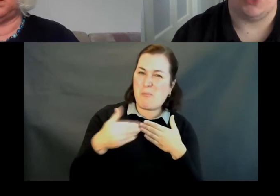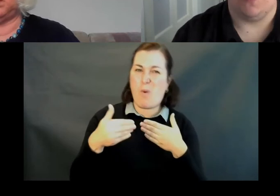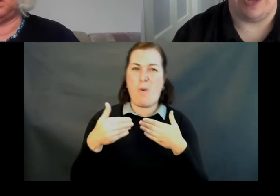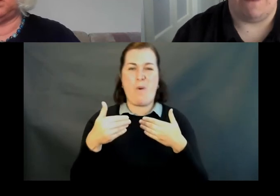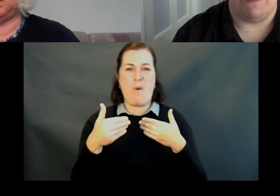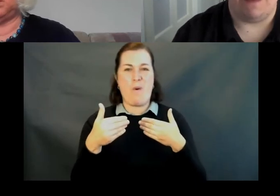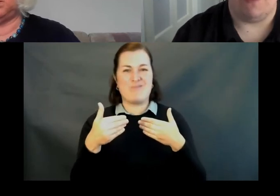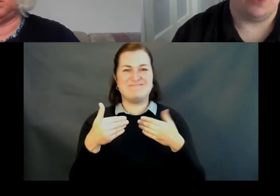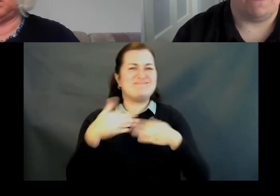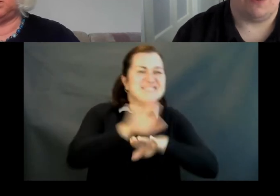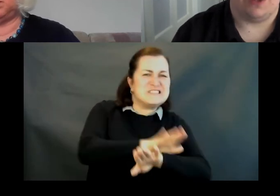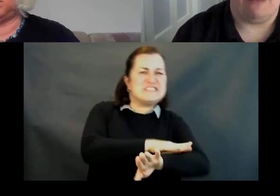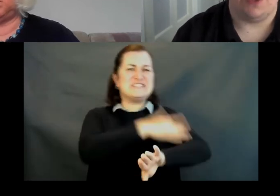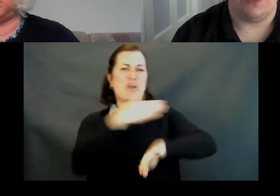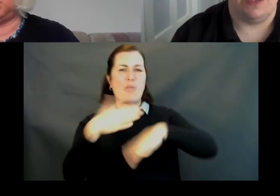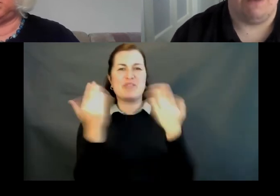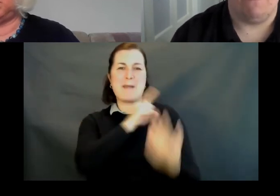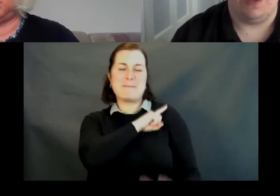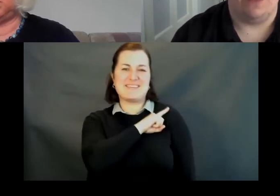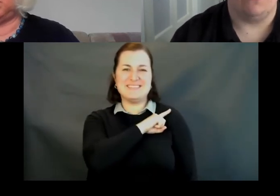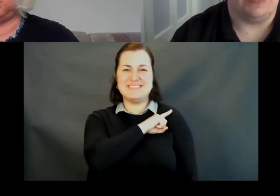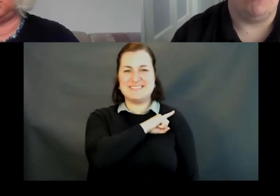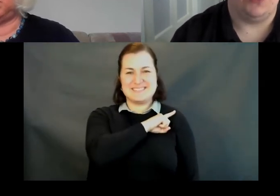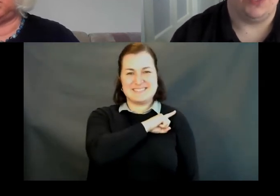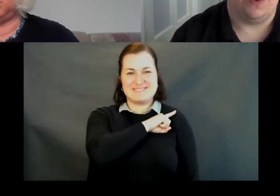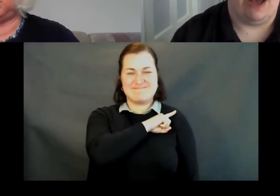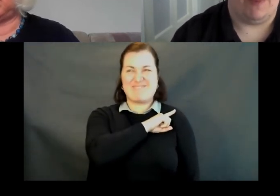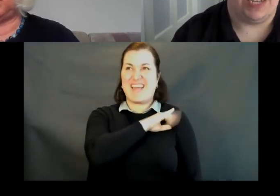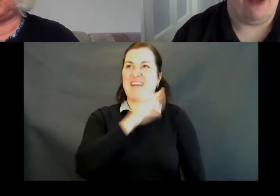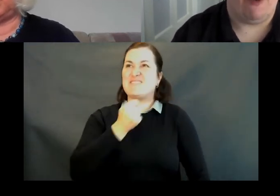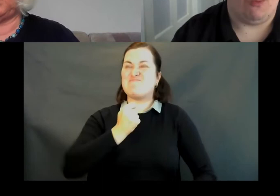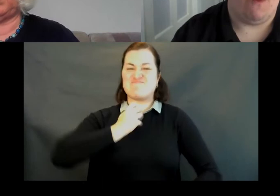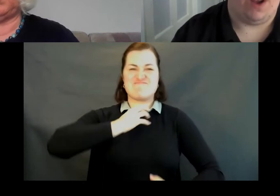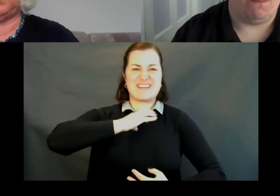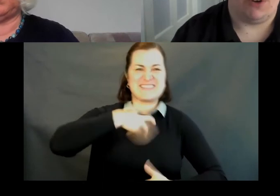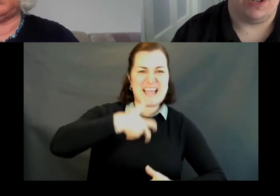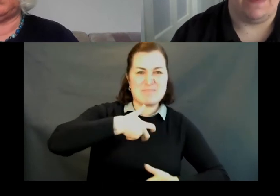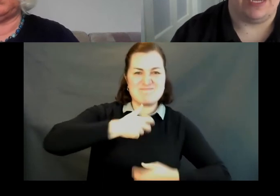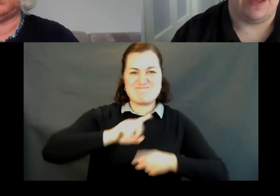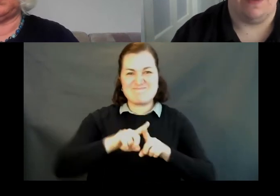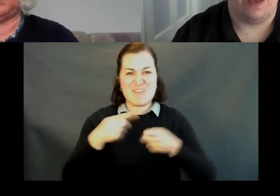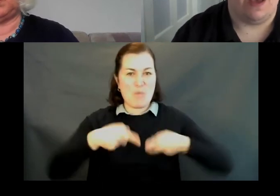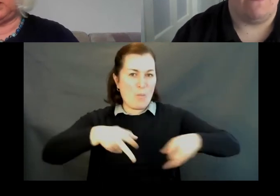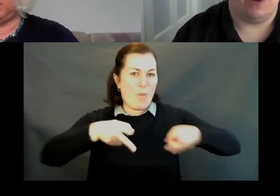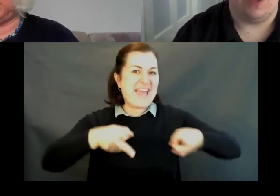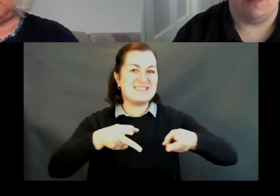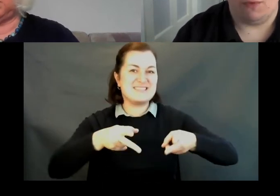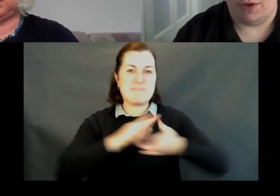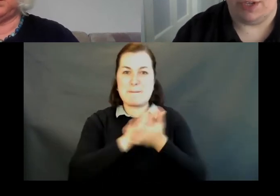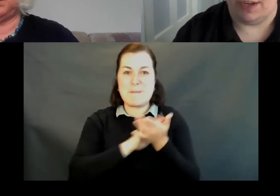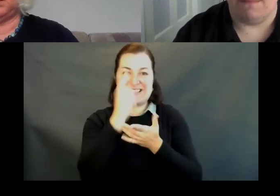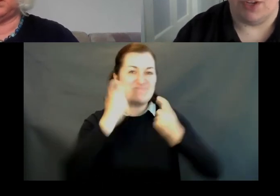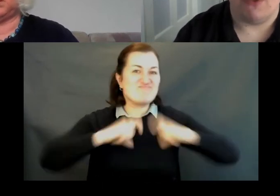a slower day for me because I feel like I have to find other adaptions to allow me to carry on with my productivity. For